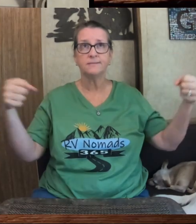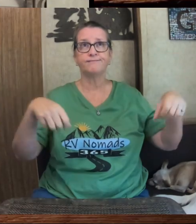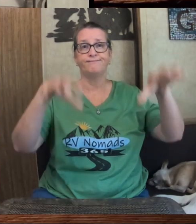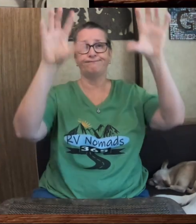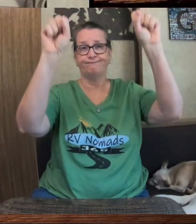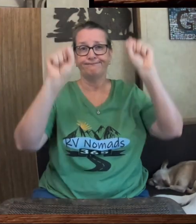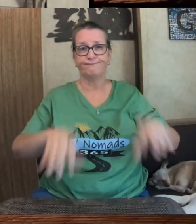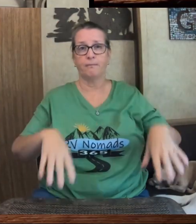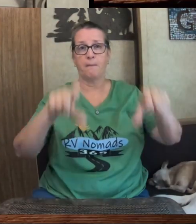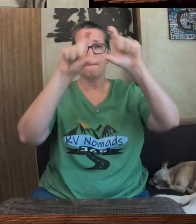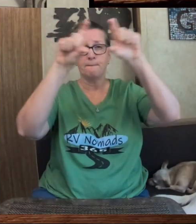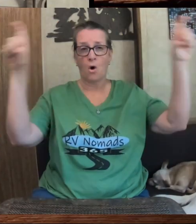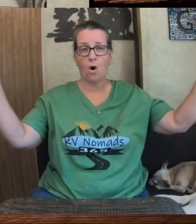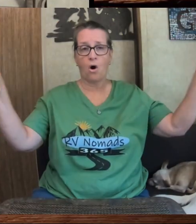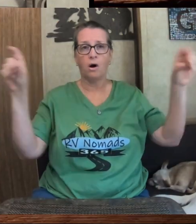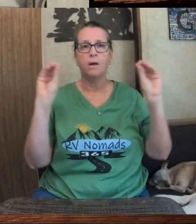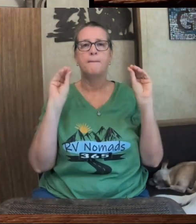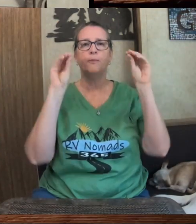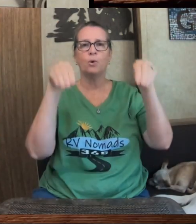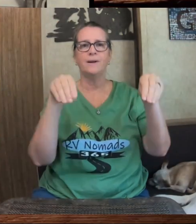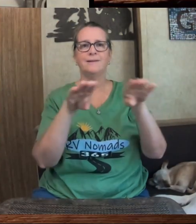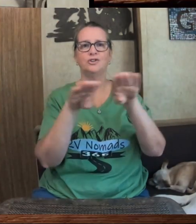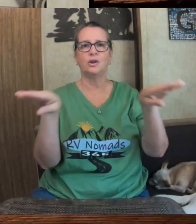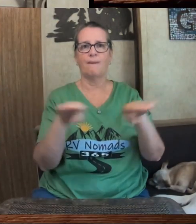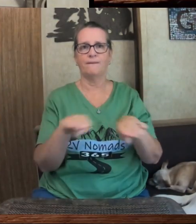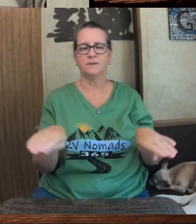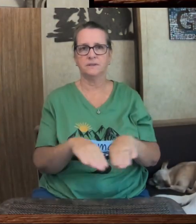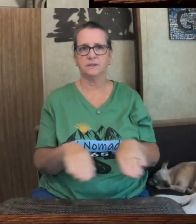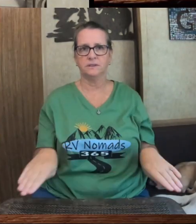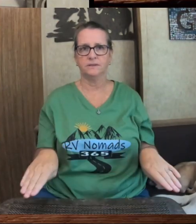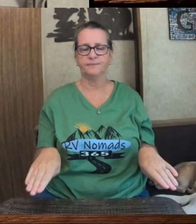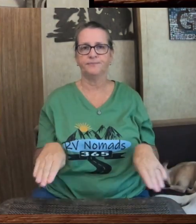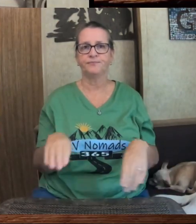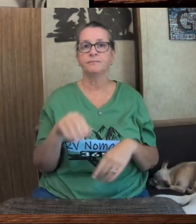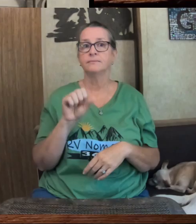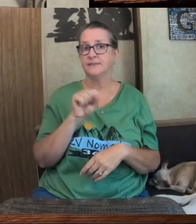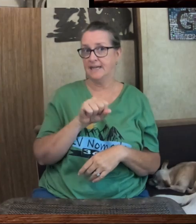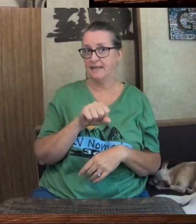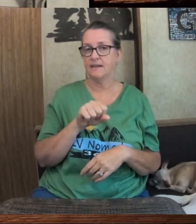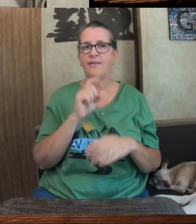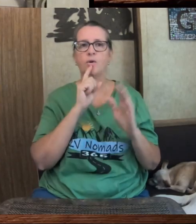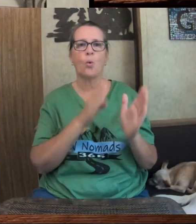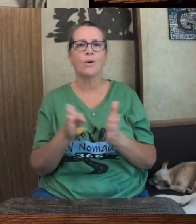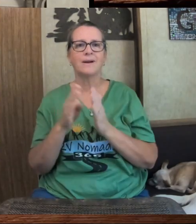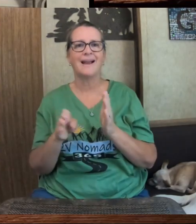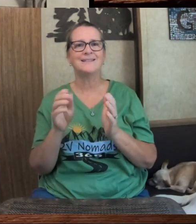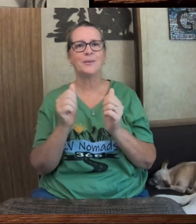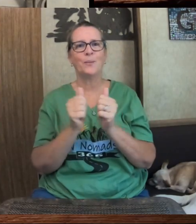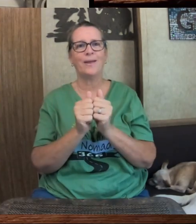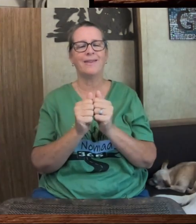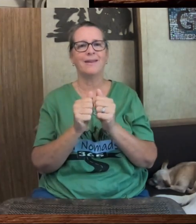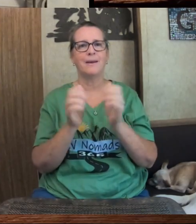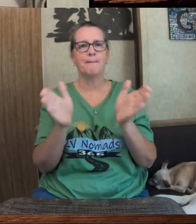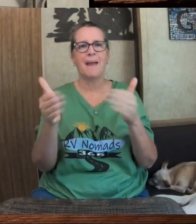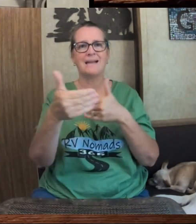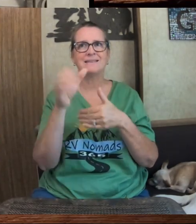we took the bar out and put in shelves Yeah. and then organized it with baskets. Yeah,